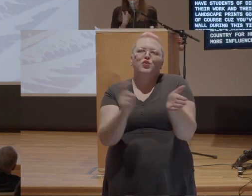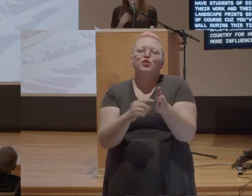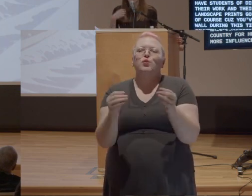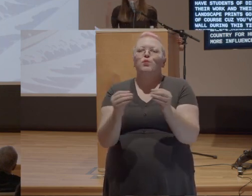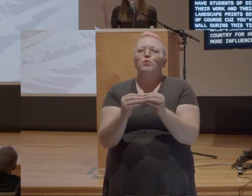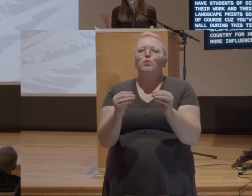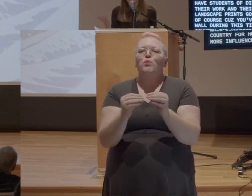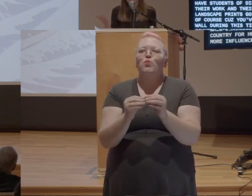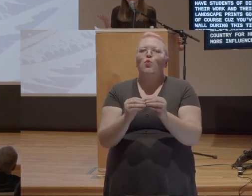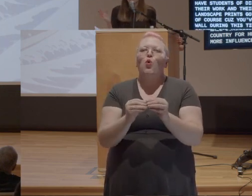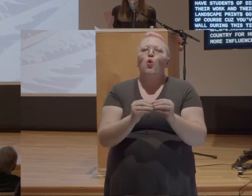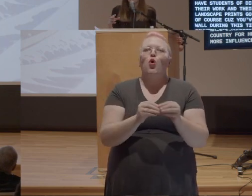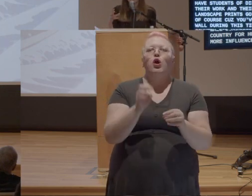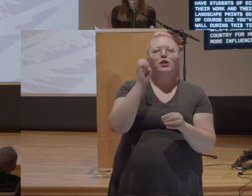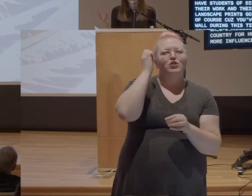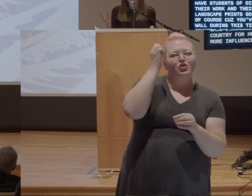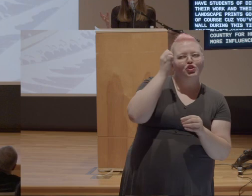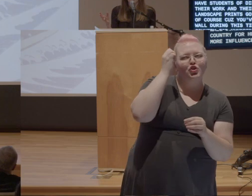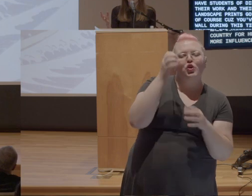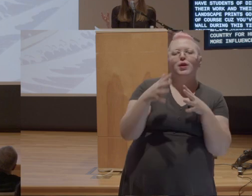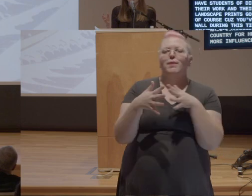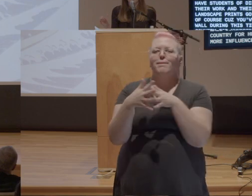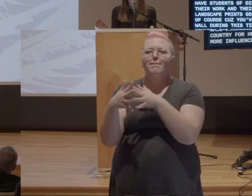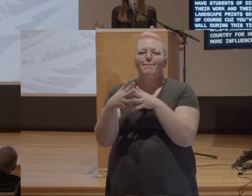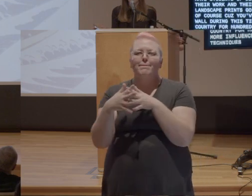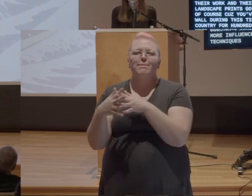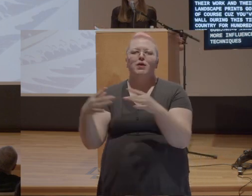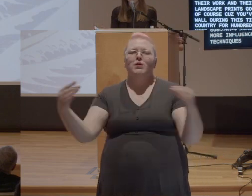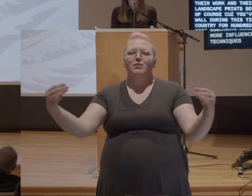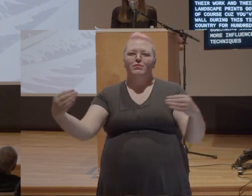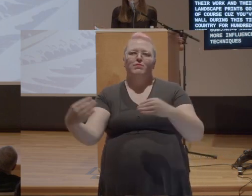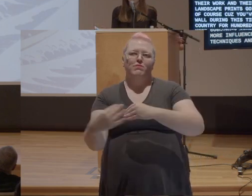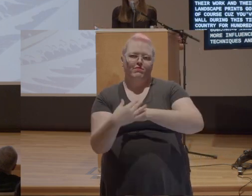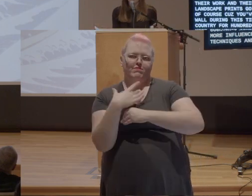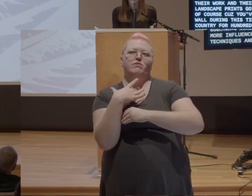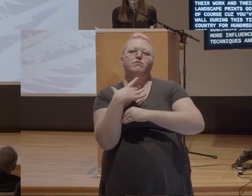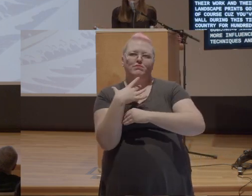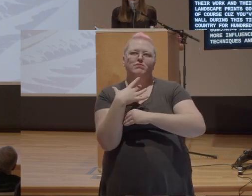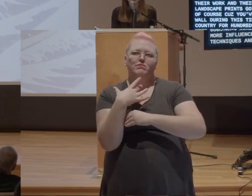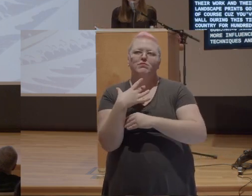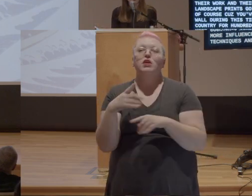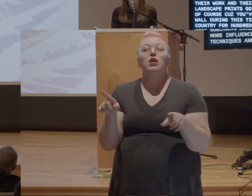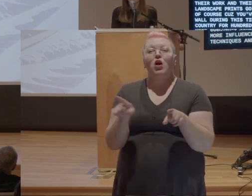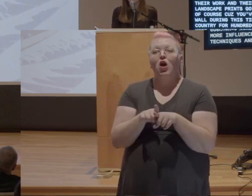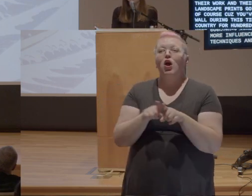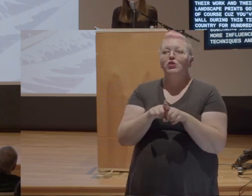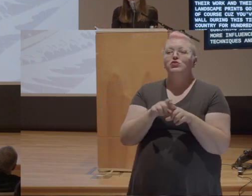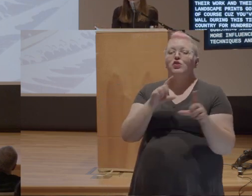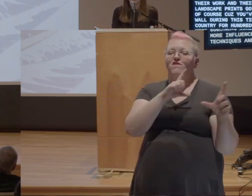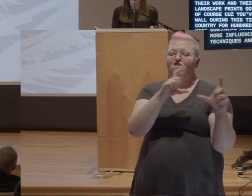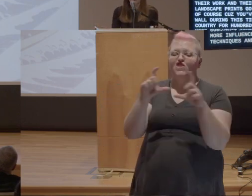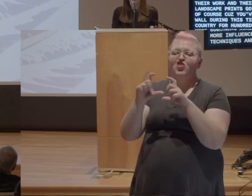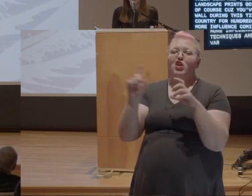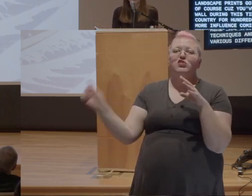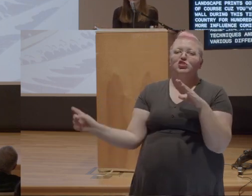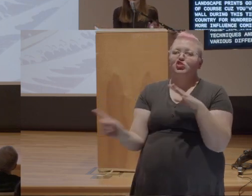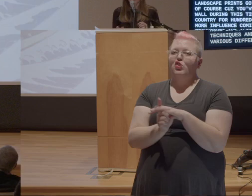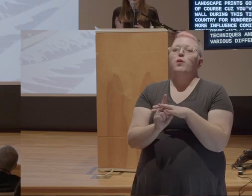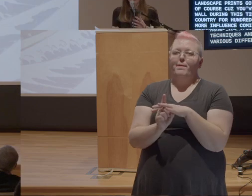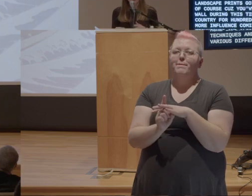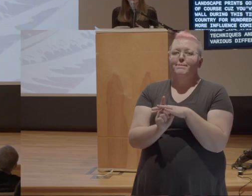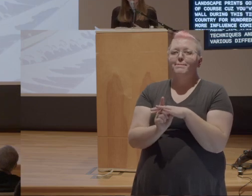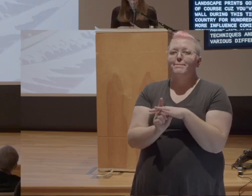from European pictorial techniques. And also photography is appearing, various different kinds